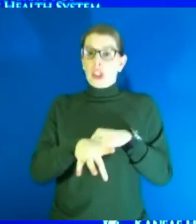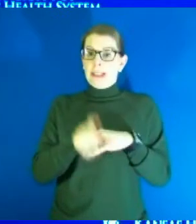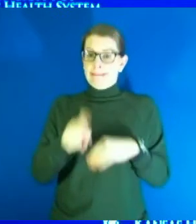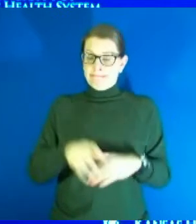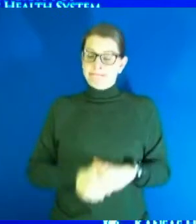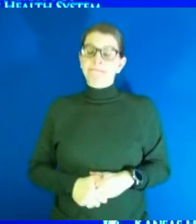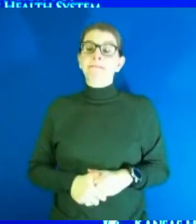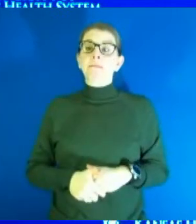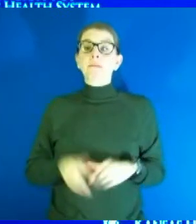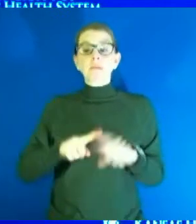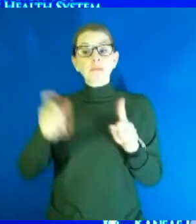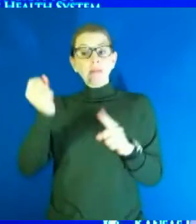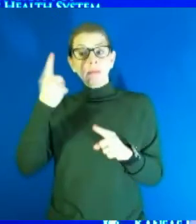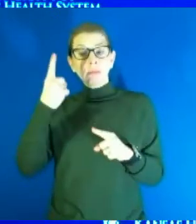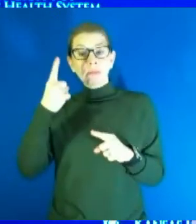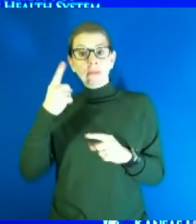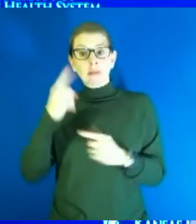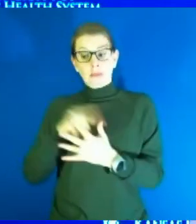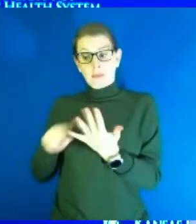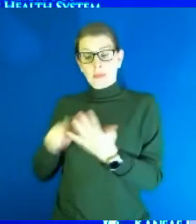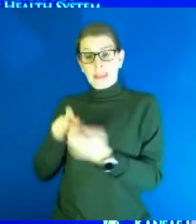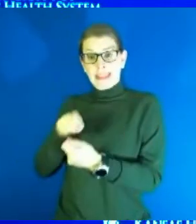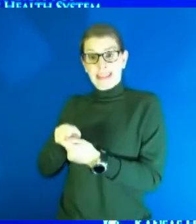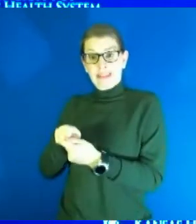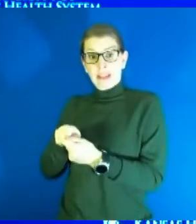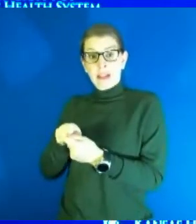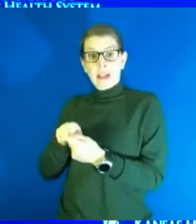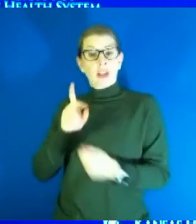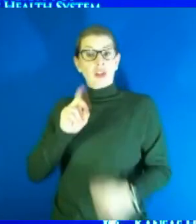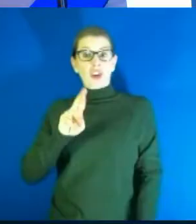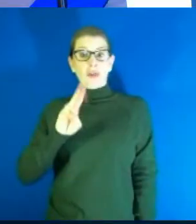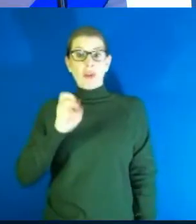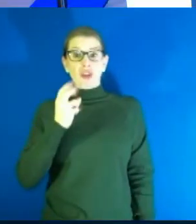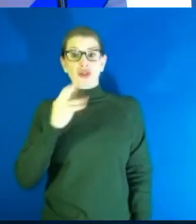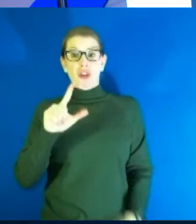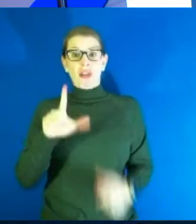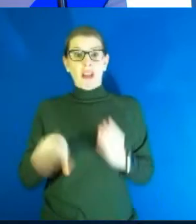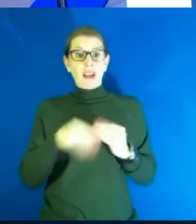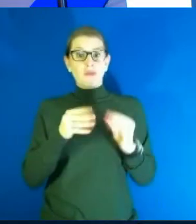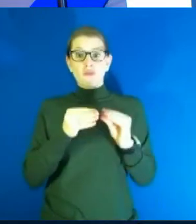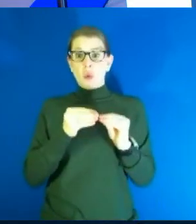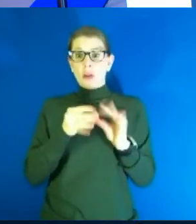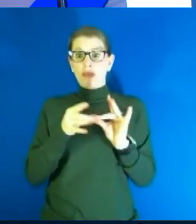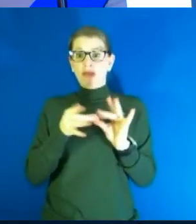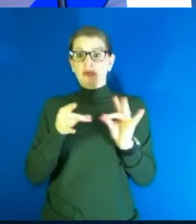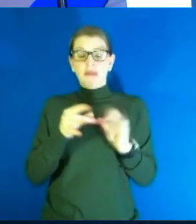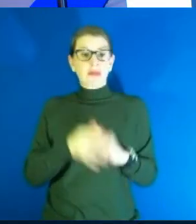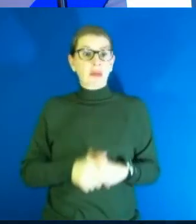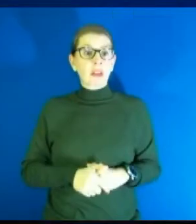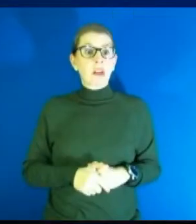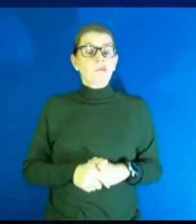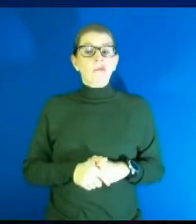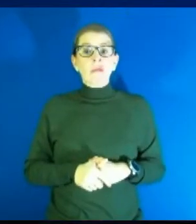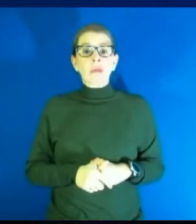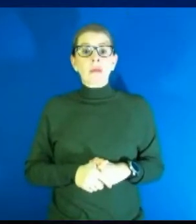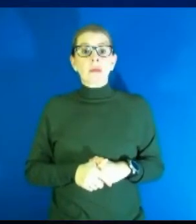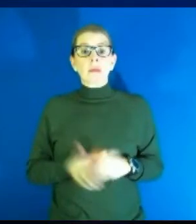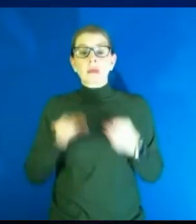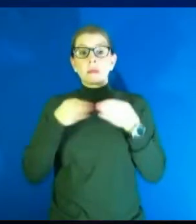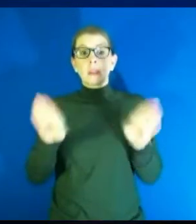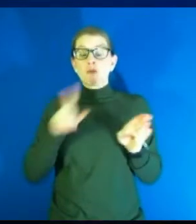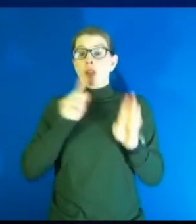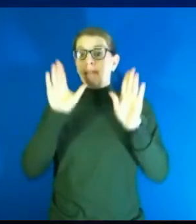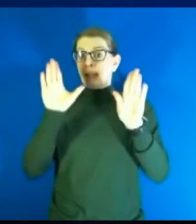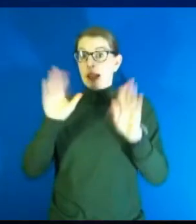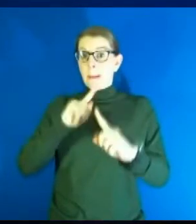But just understanding those specifics, and maybe Dr. Marshall has some more comments about that. Yeah, in general, one of the things that's really fantastic about